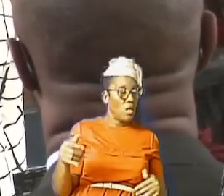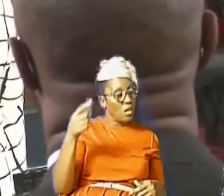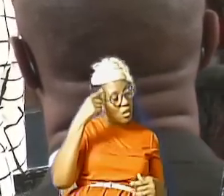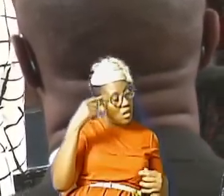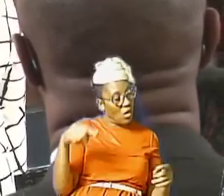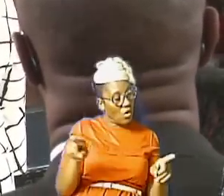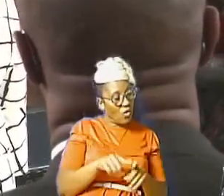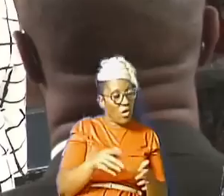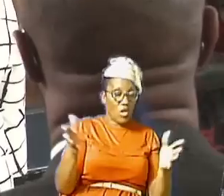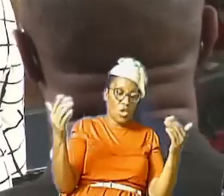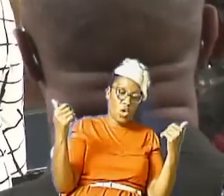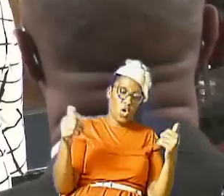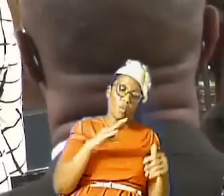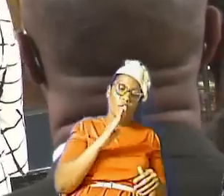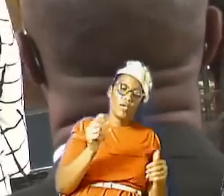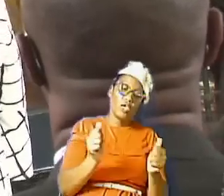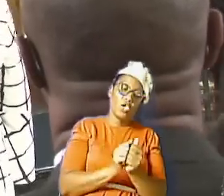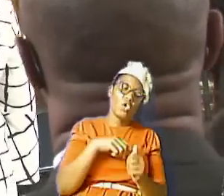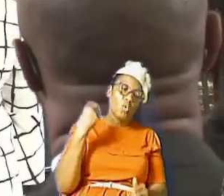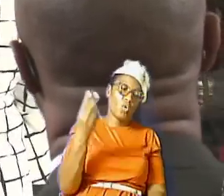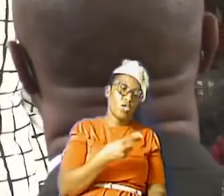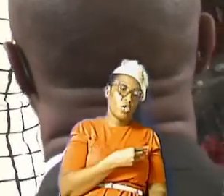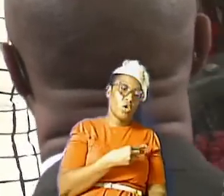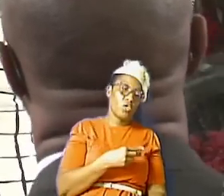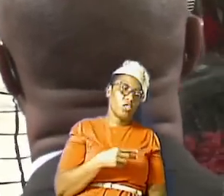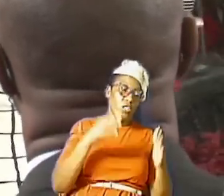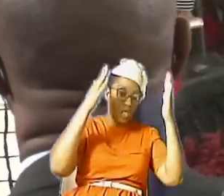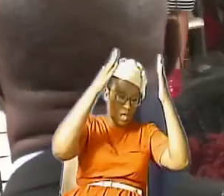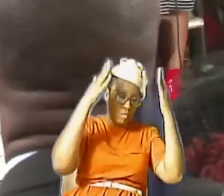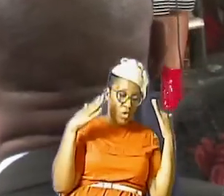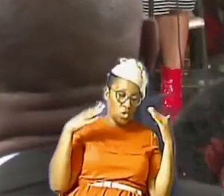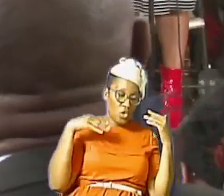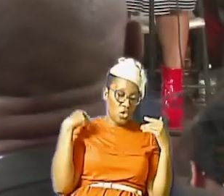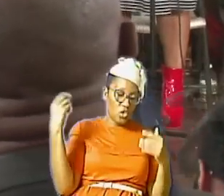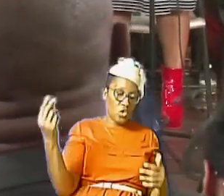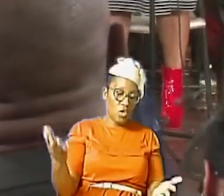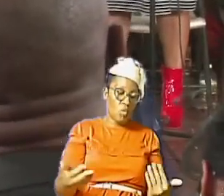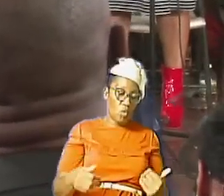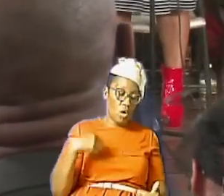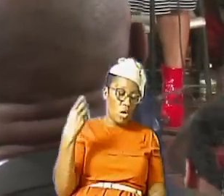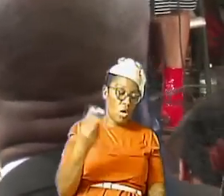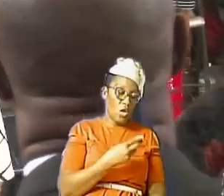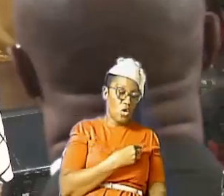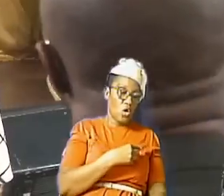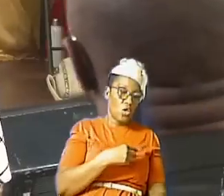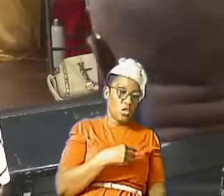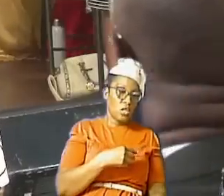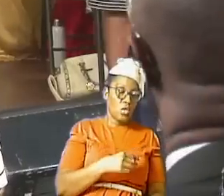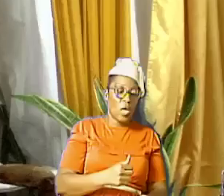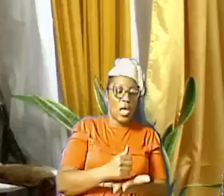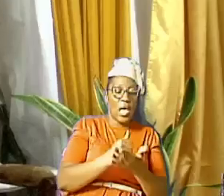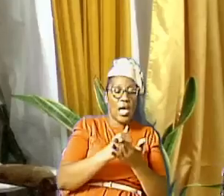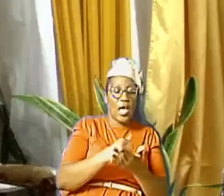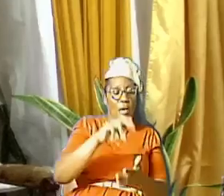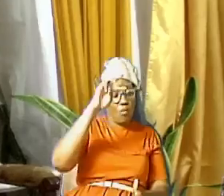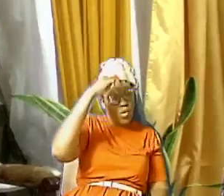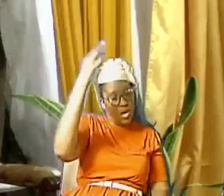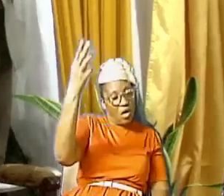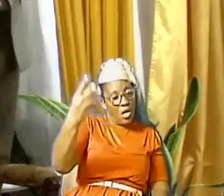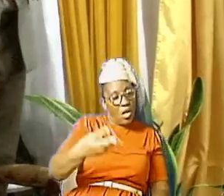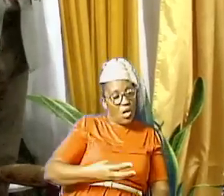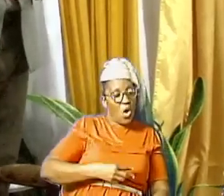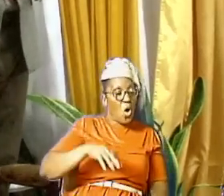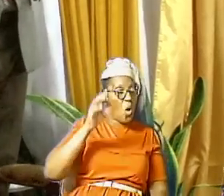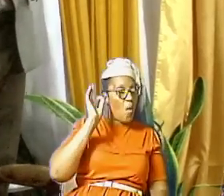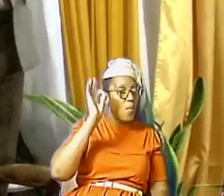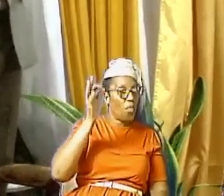are privileged. Amen. And so I want you to join me. Help me to welcome the preacher